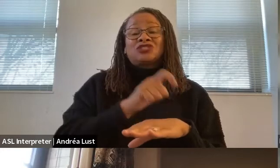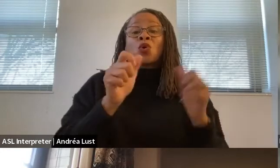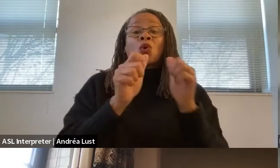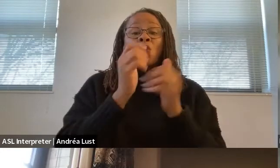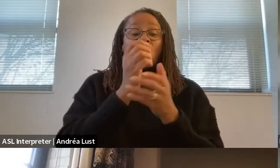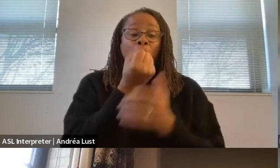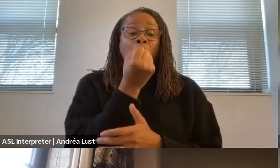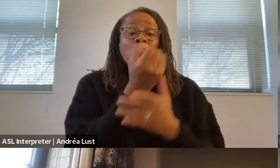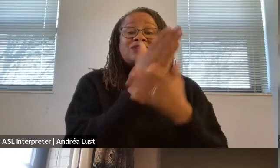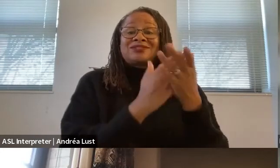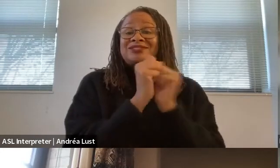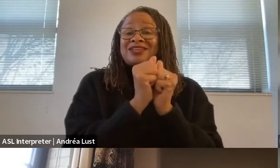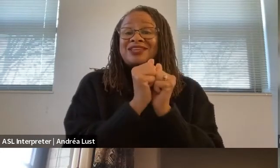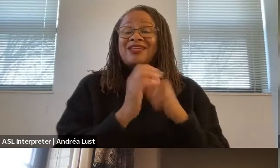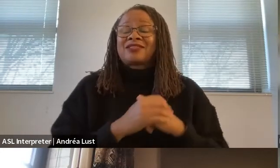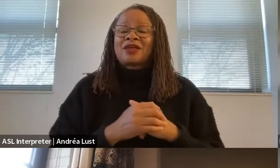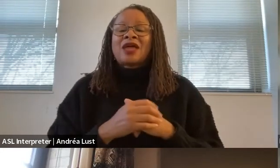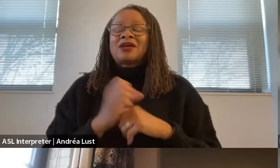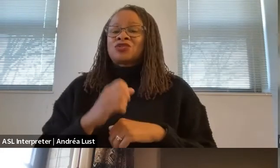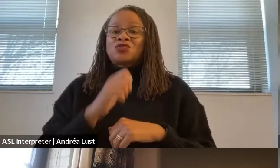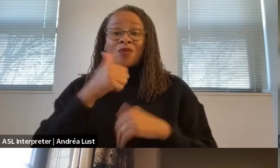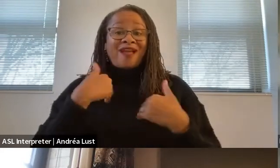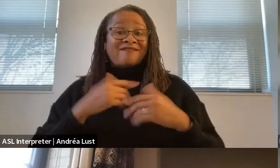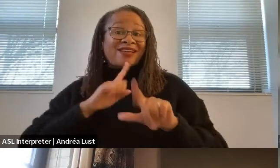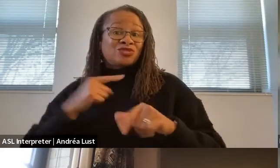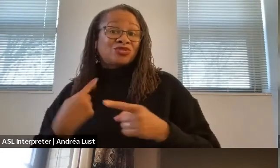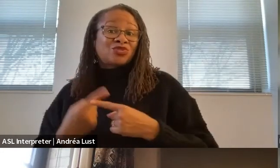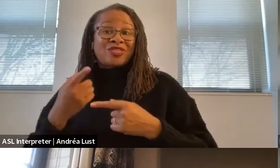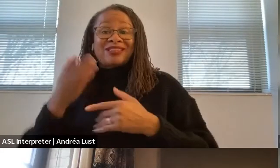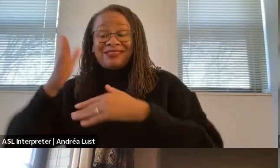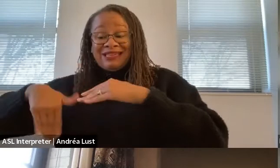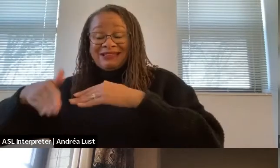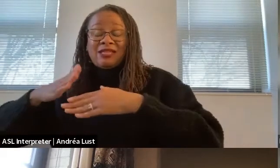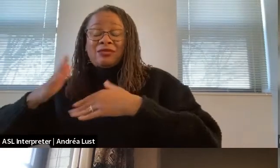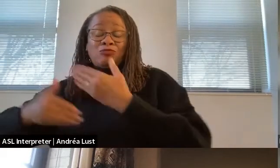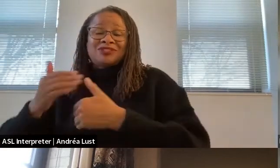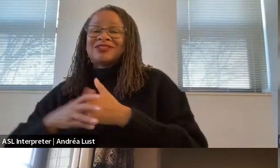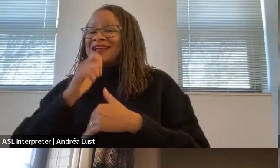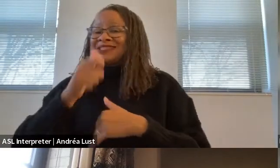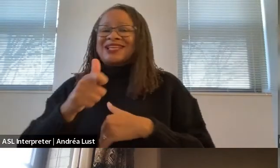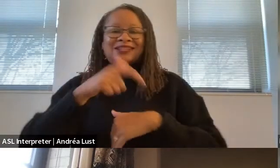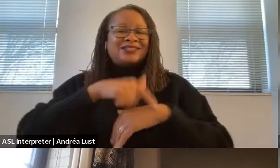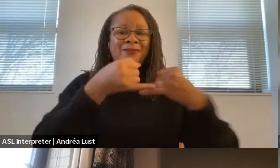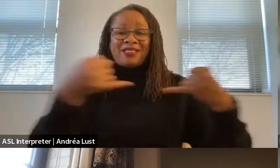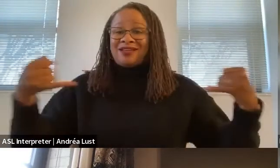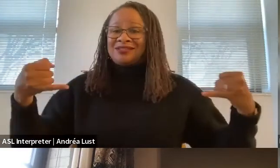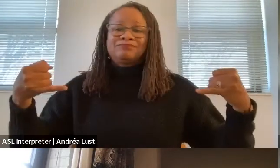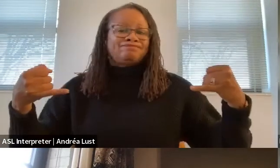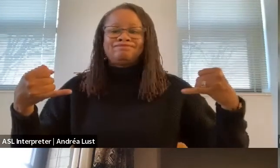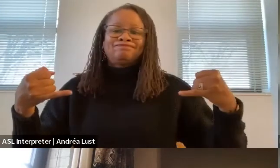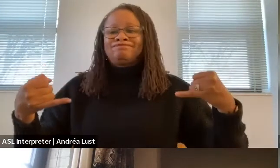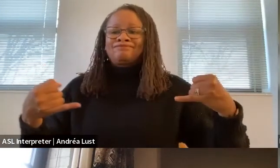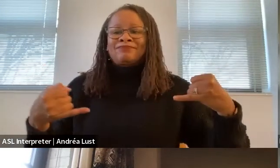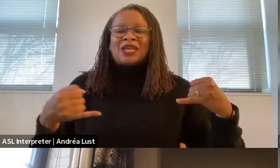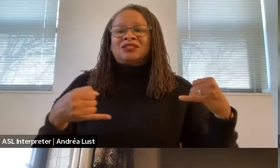as such until the very late in the process, it's not the traditional linear chronology, because in a linear chronology, you just refine